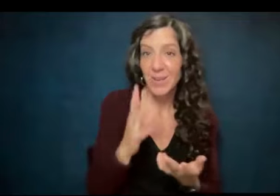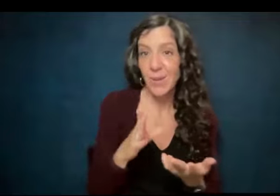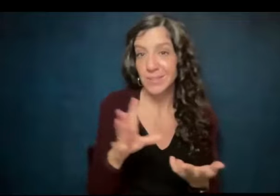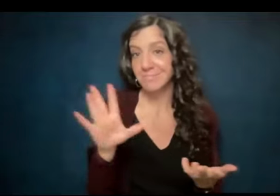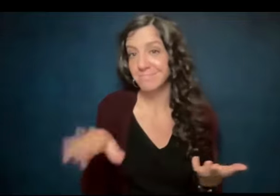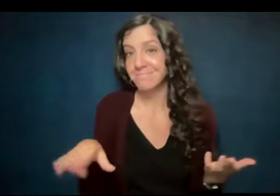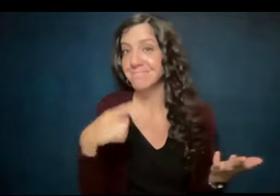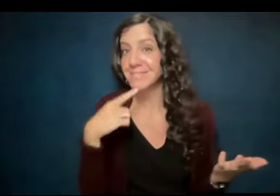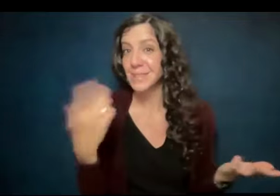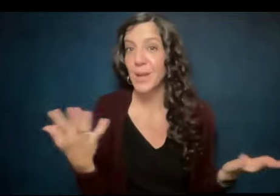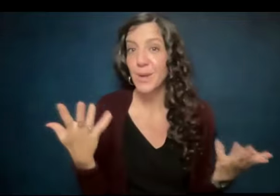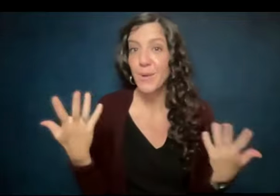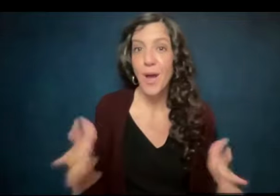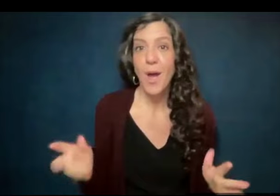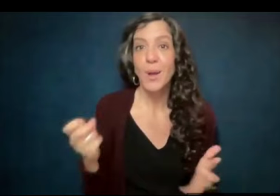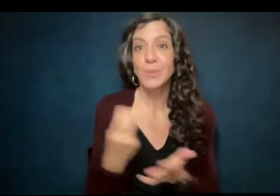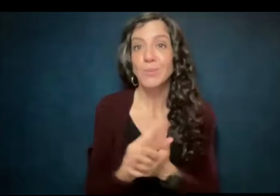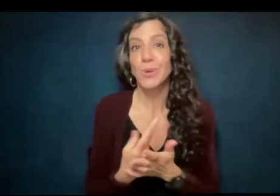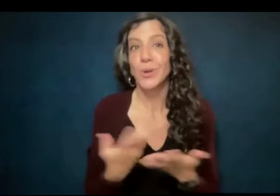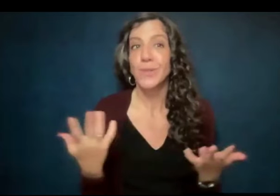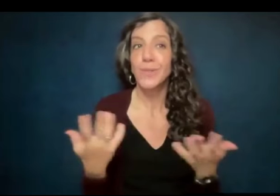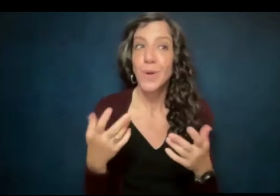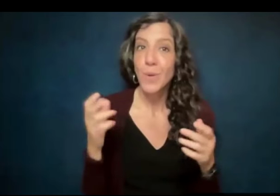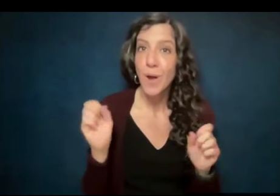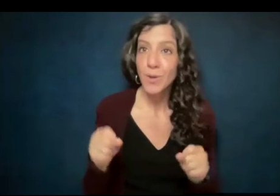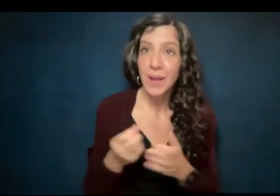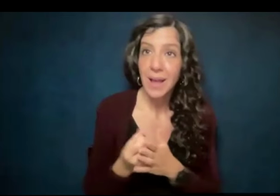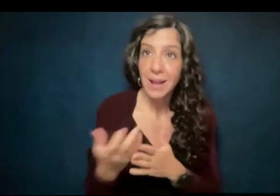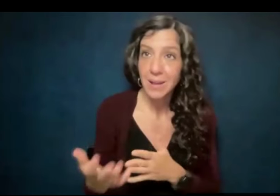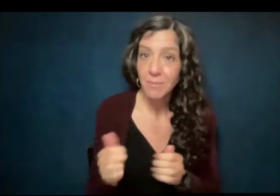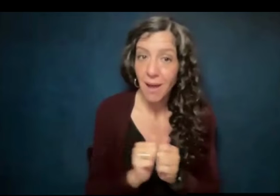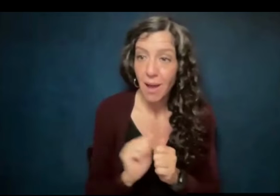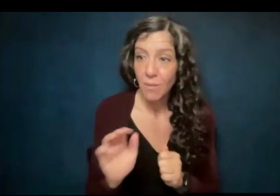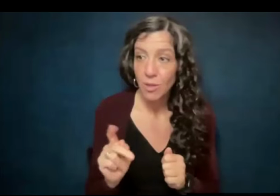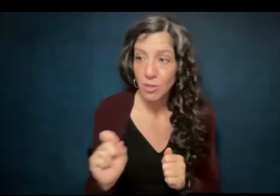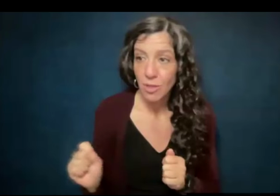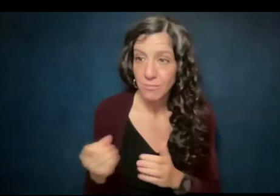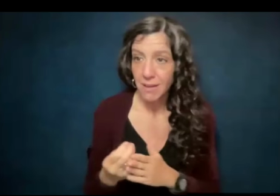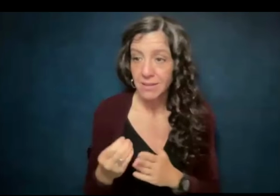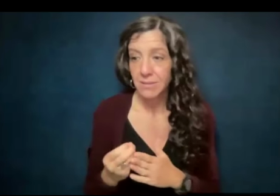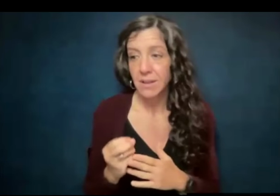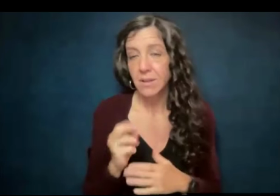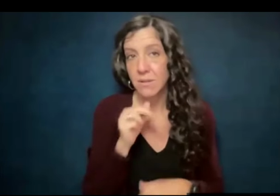approved, what items you're able to purchase with your PASS funding.